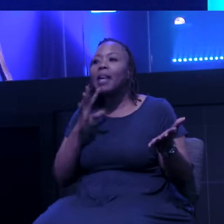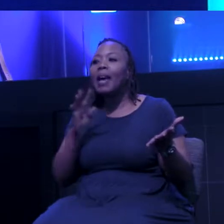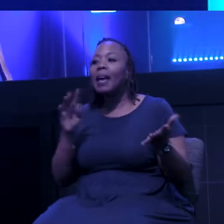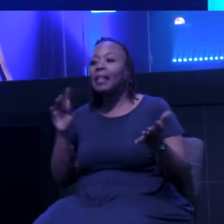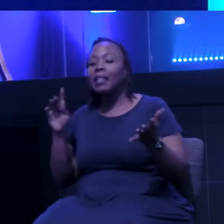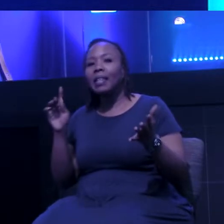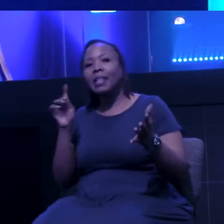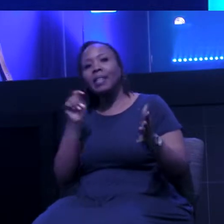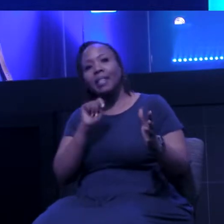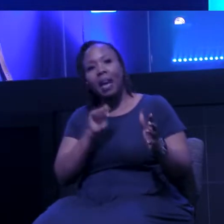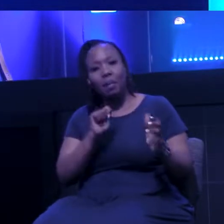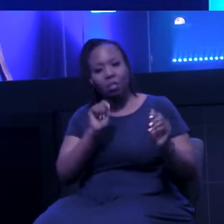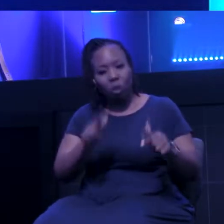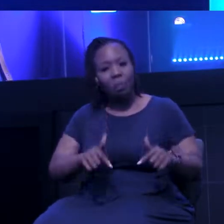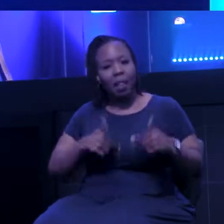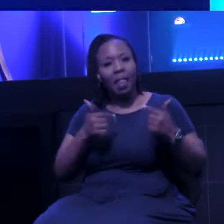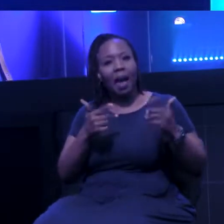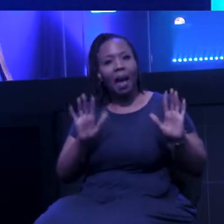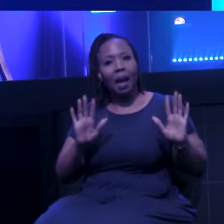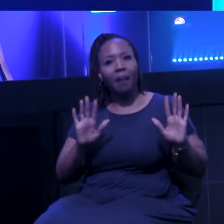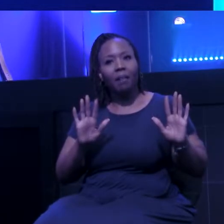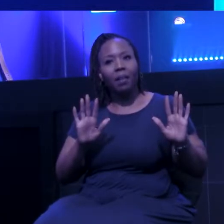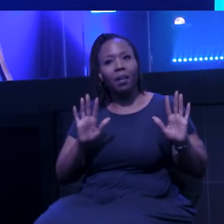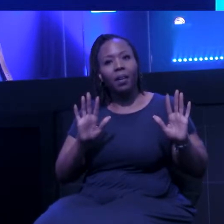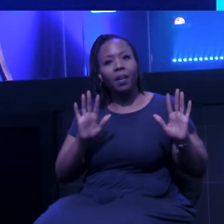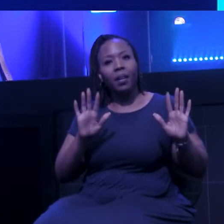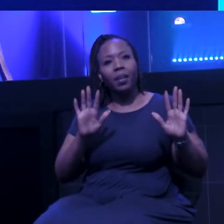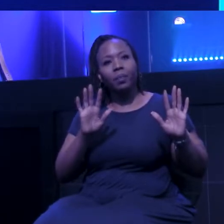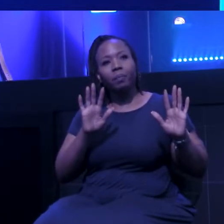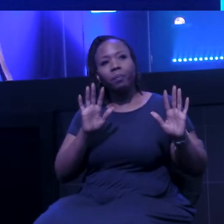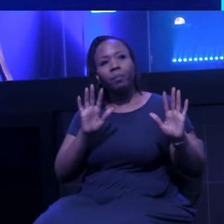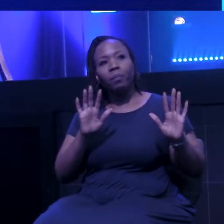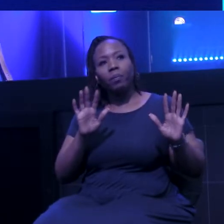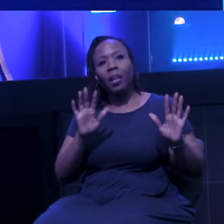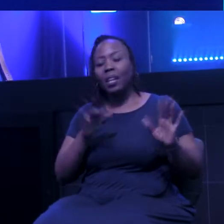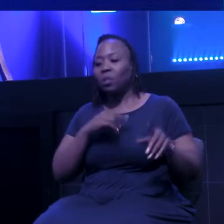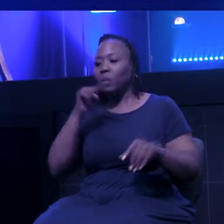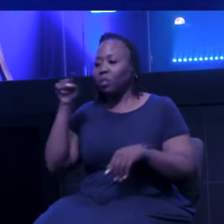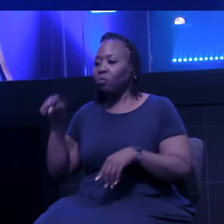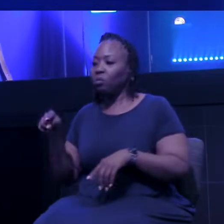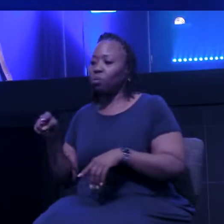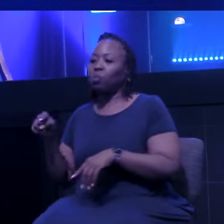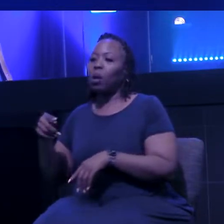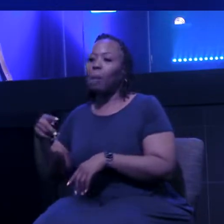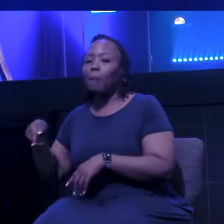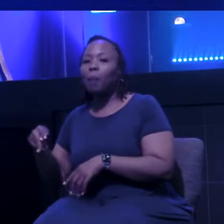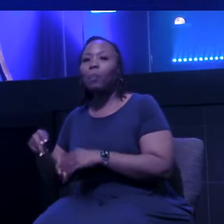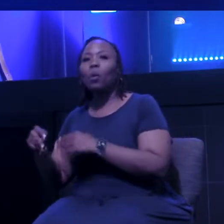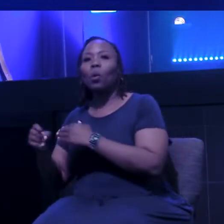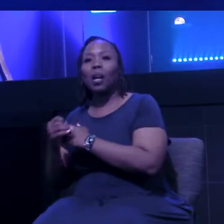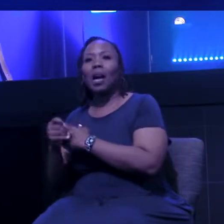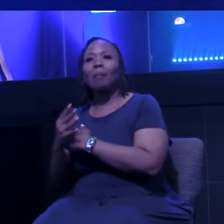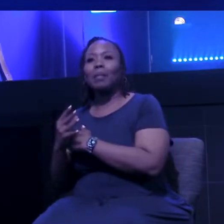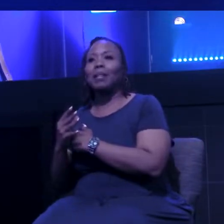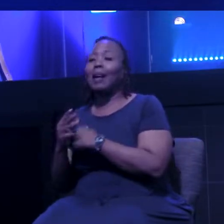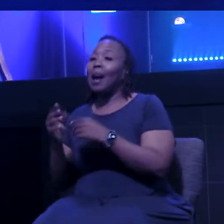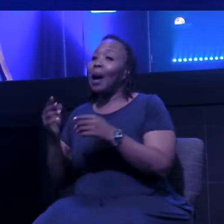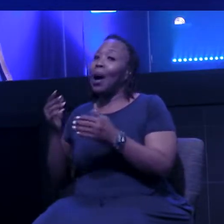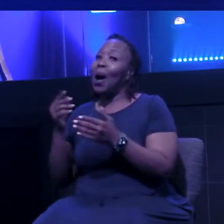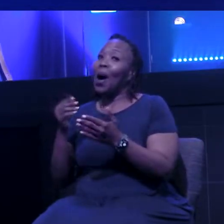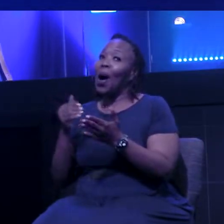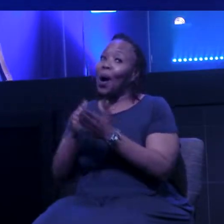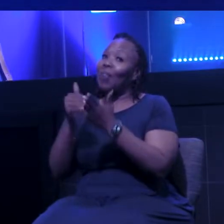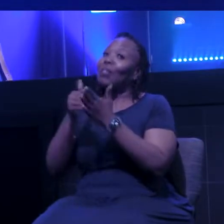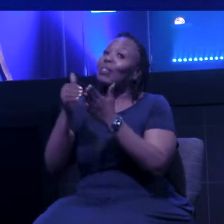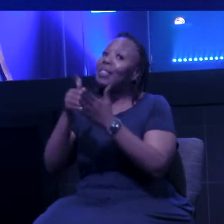message will be live streamed to the Pompano Beach campus. And so oftentimes that's me. As you guys know, we have